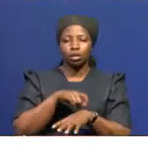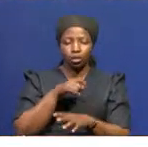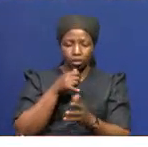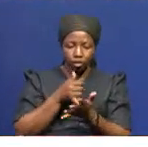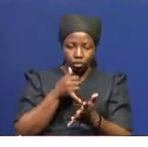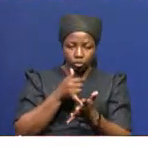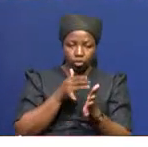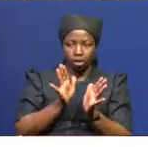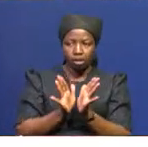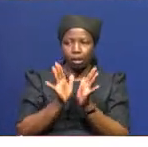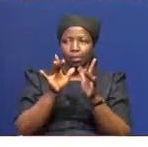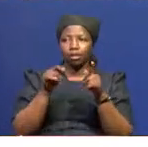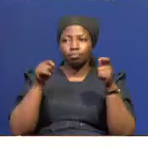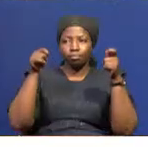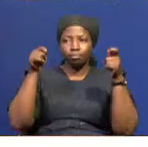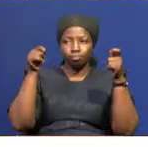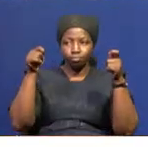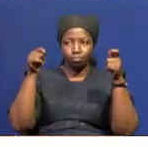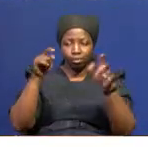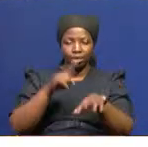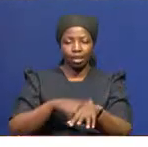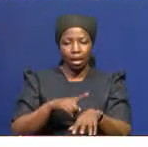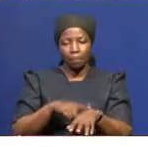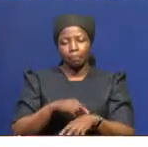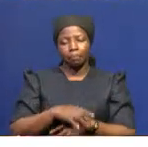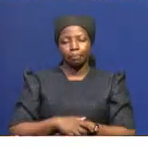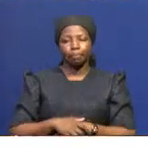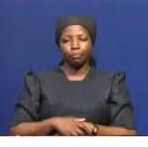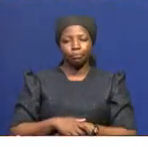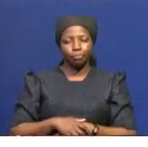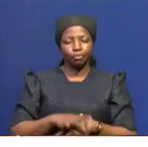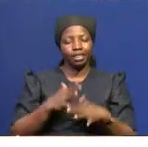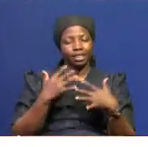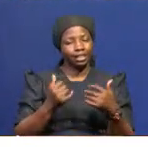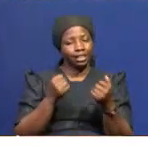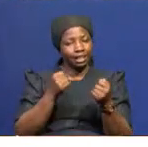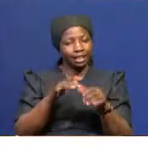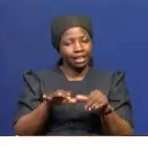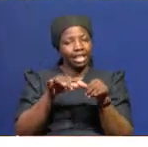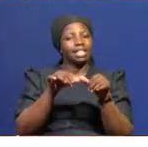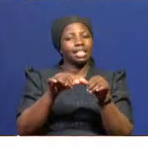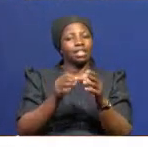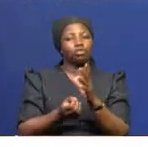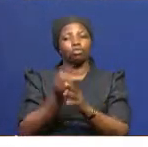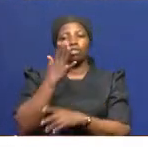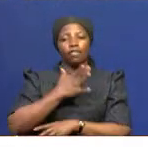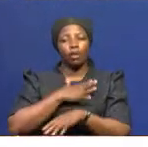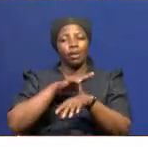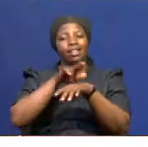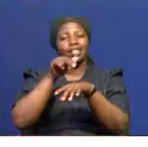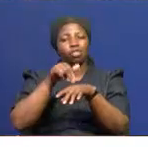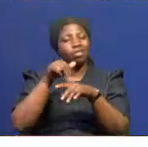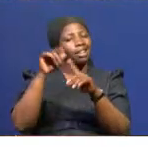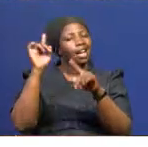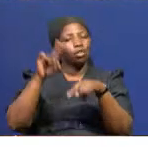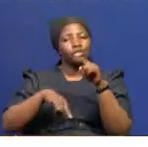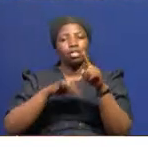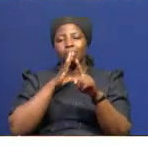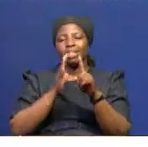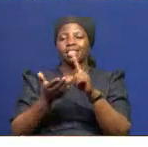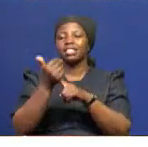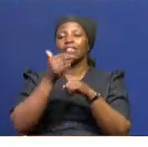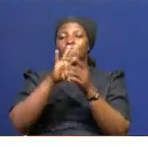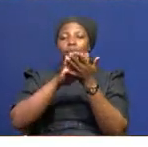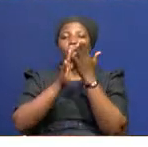protests. The strength and sustained growth of our nation could not have been possible without the